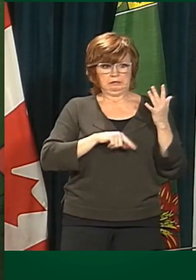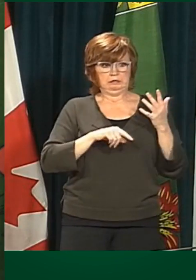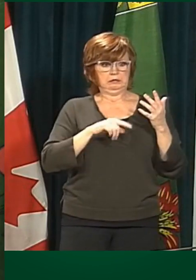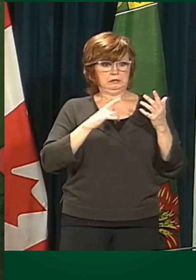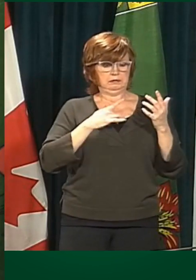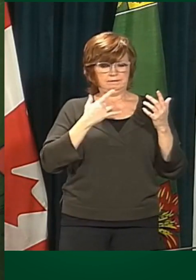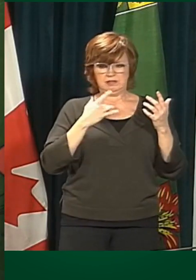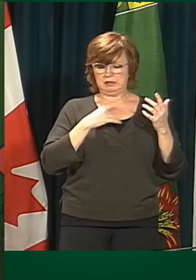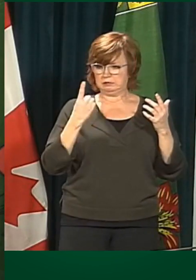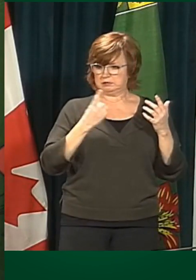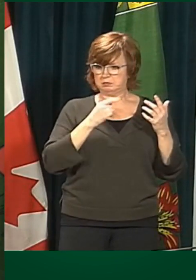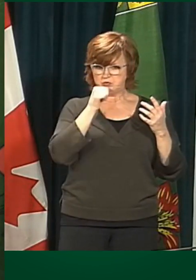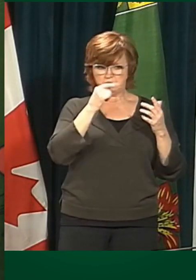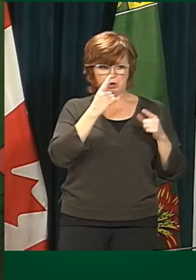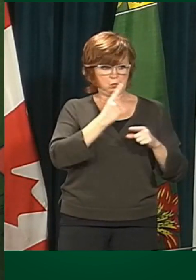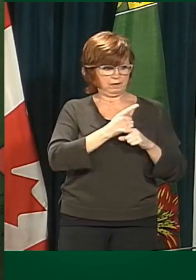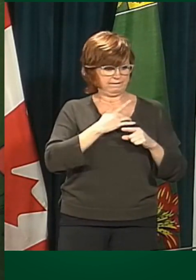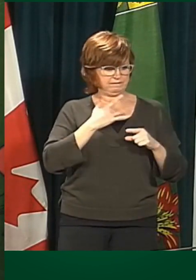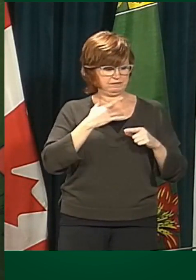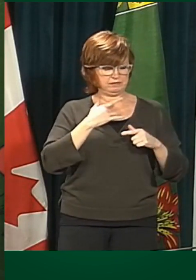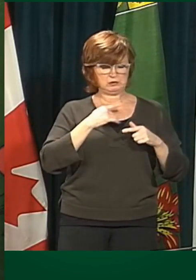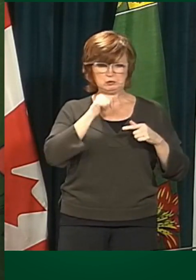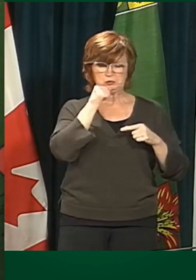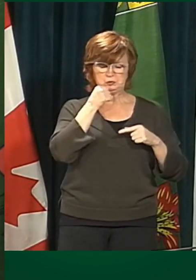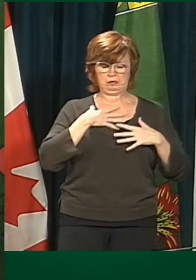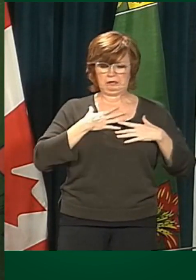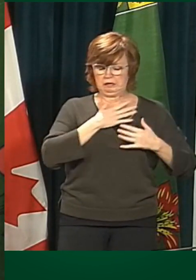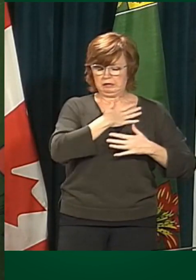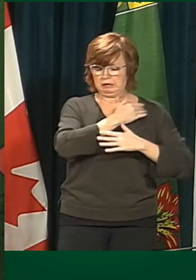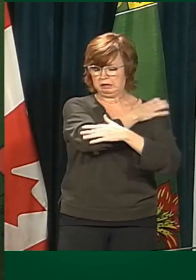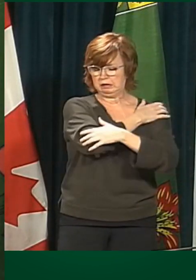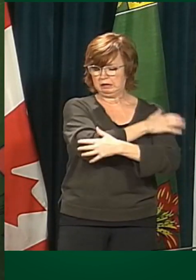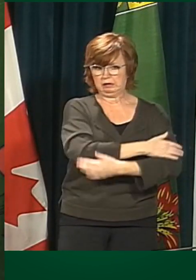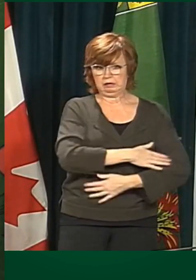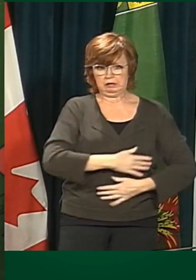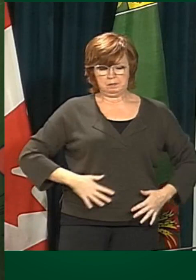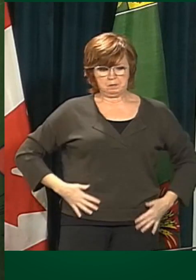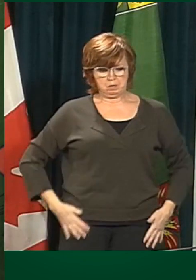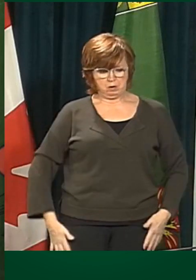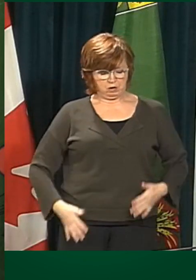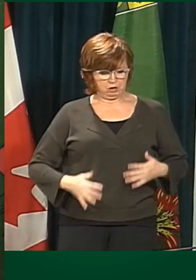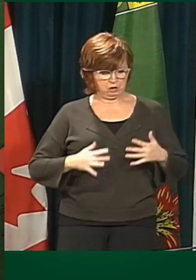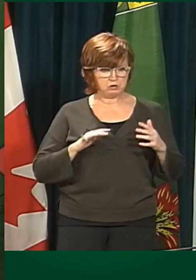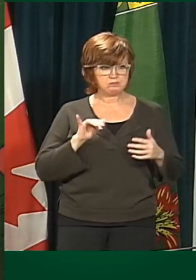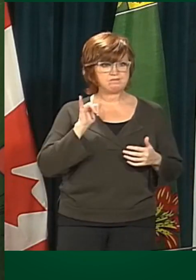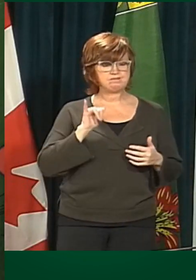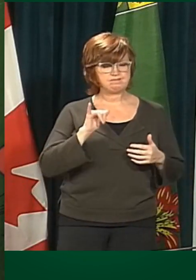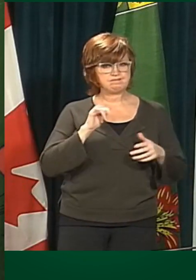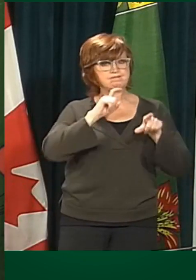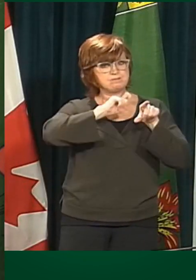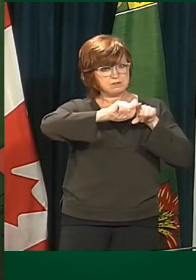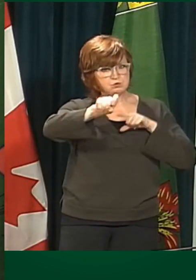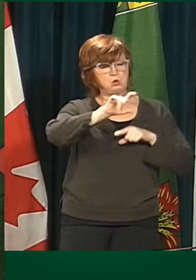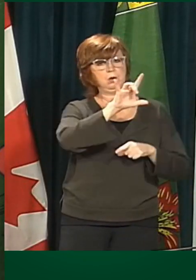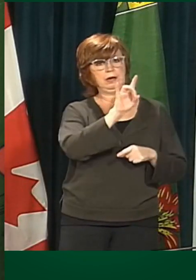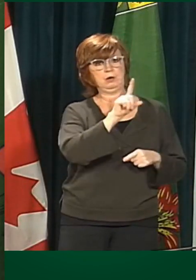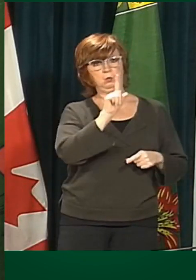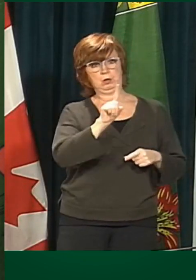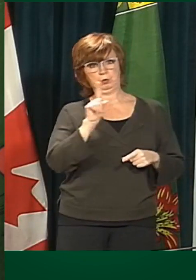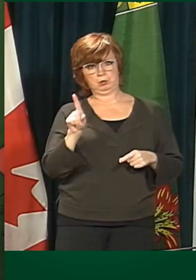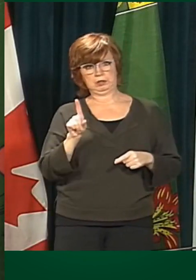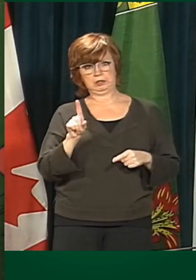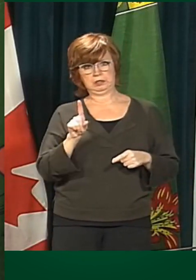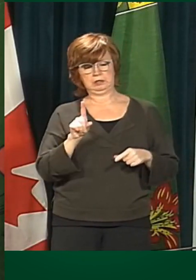of time, keeps your close household contacts and others safe, because then they are given instructions about how to isolate